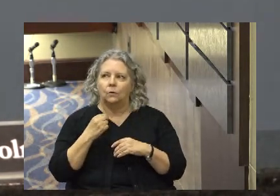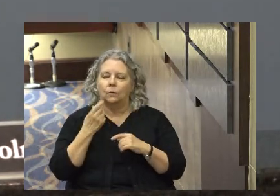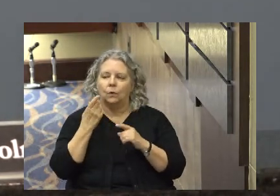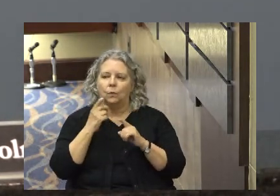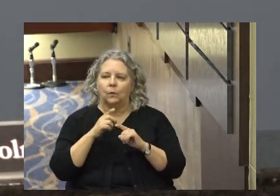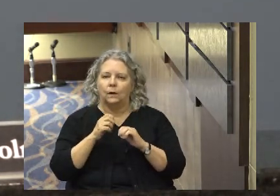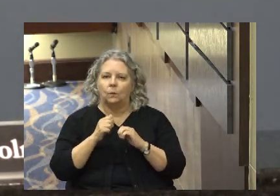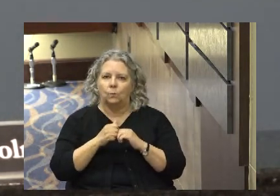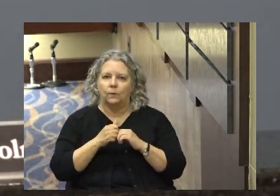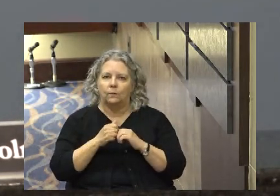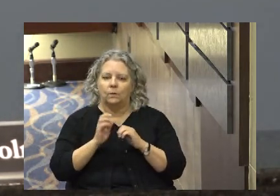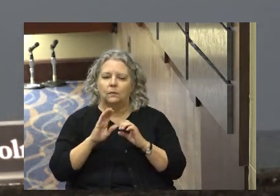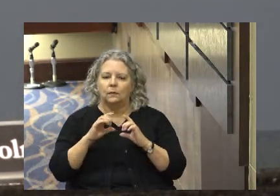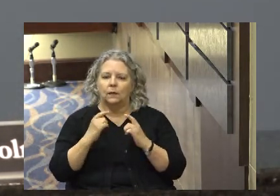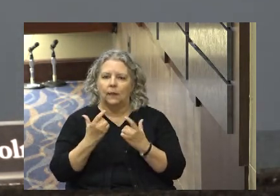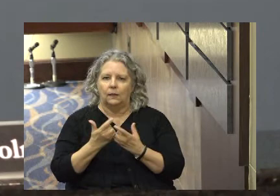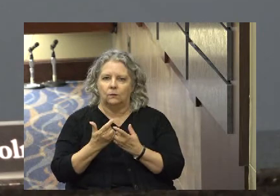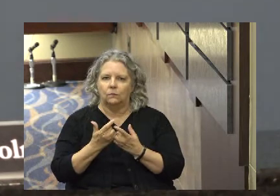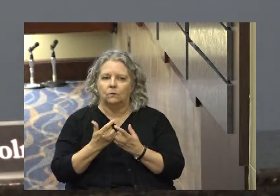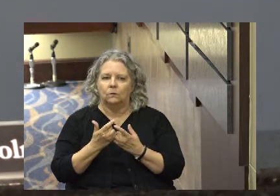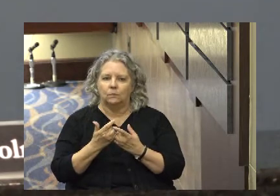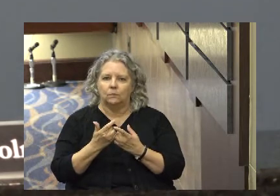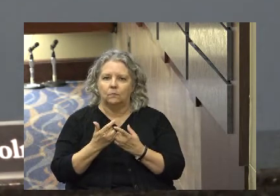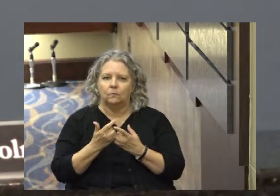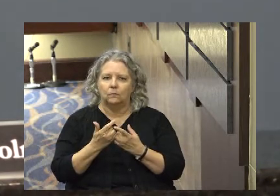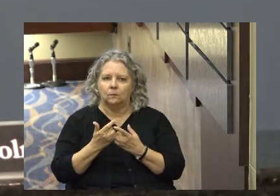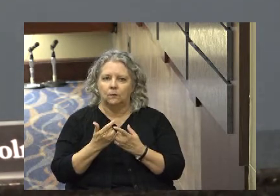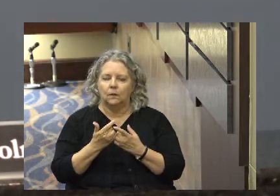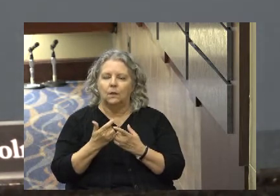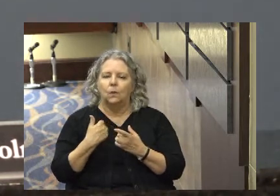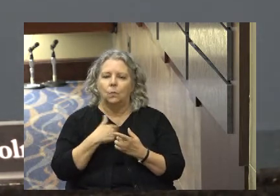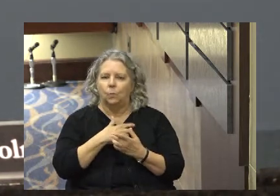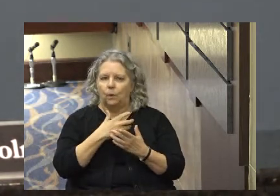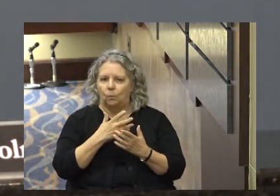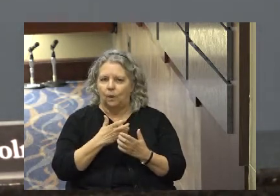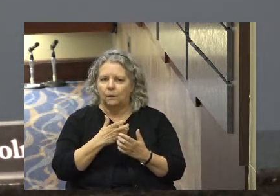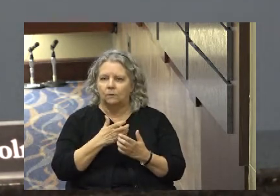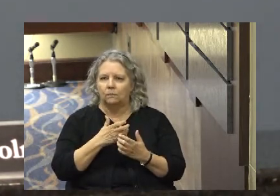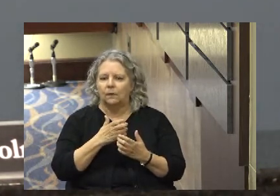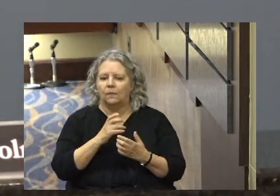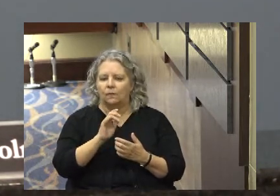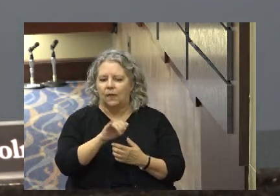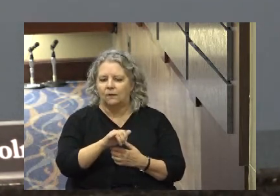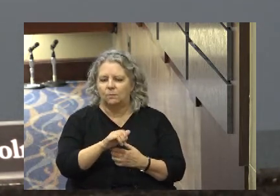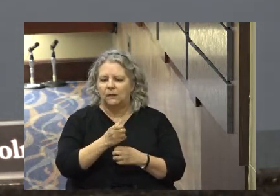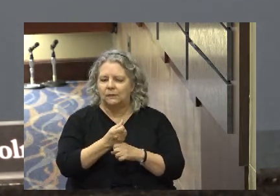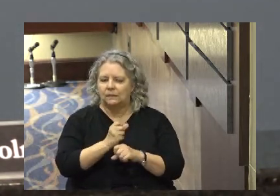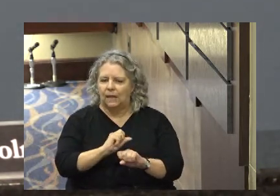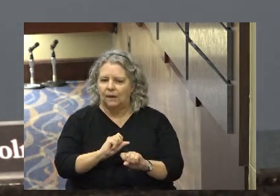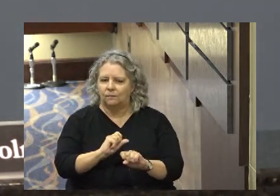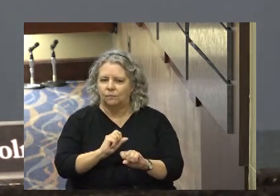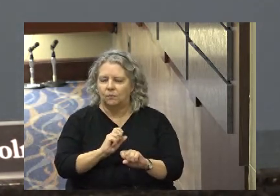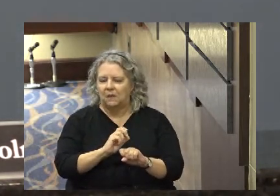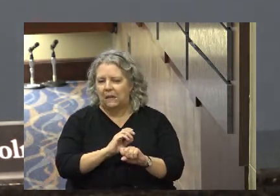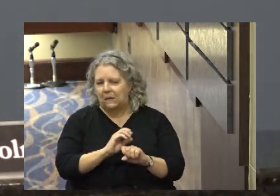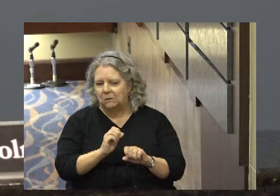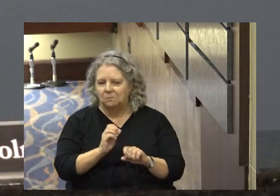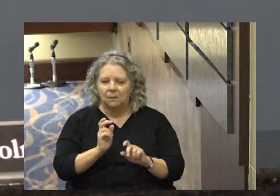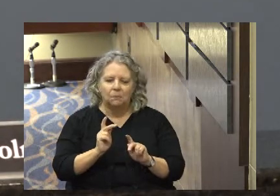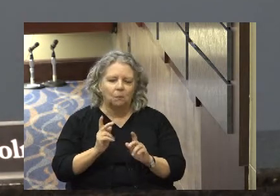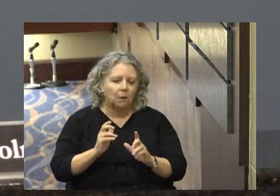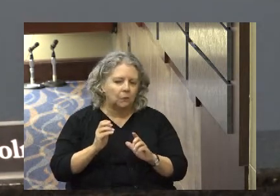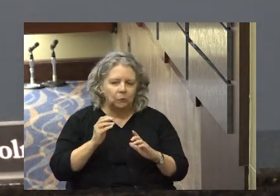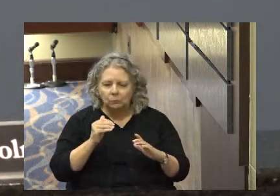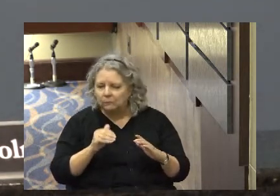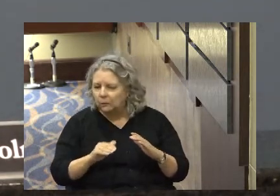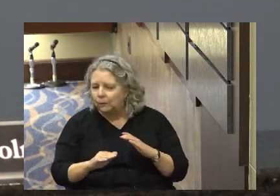fellow council members about, we want to make this safe and inviting, and if there needs to be a phase 2, let's see how all this works.